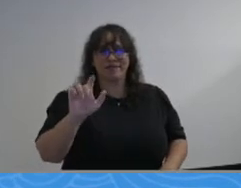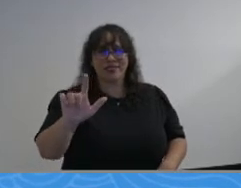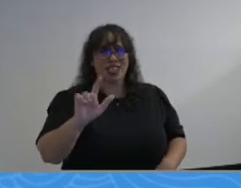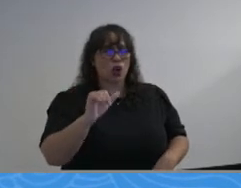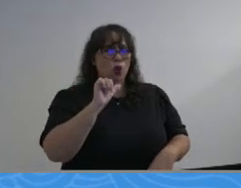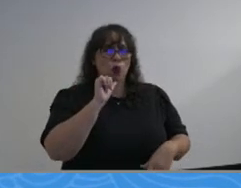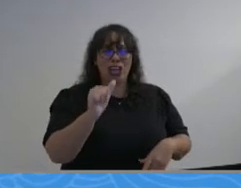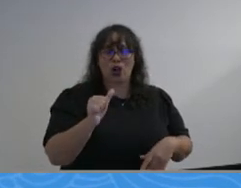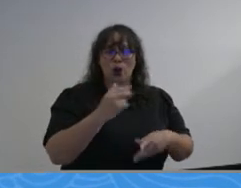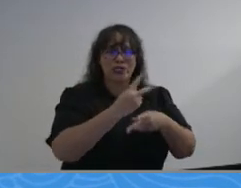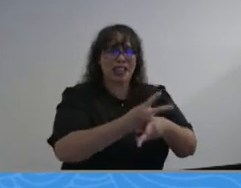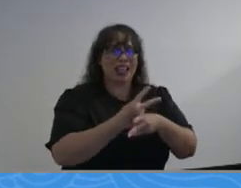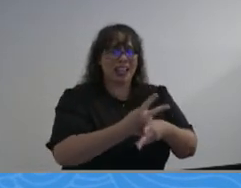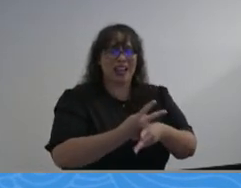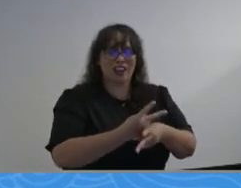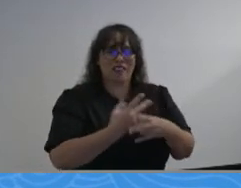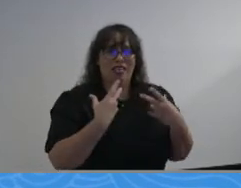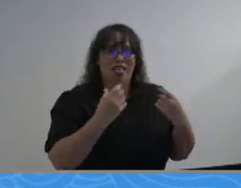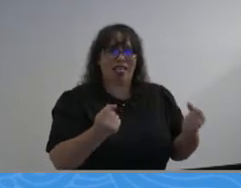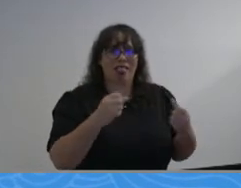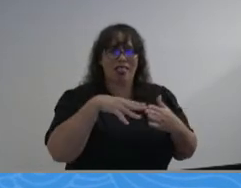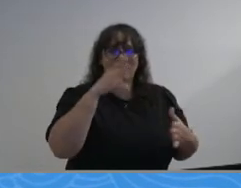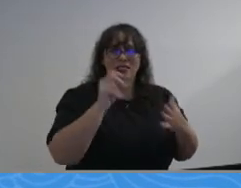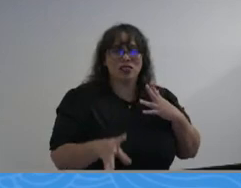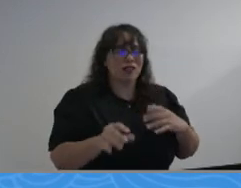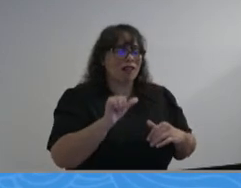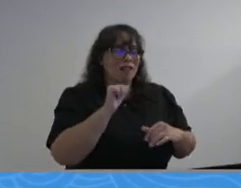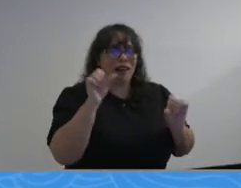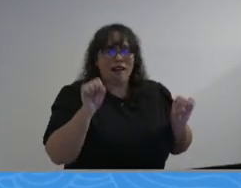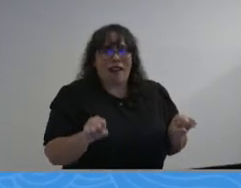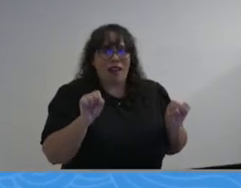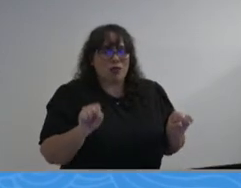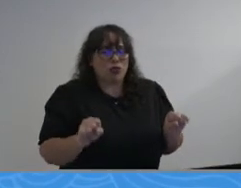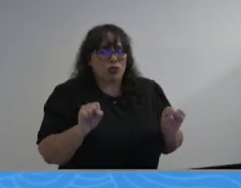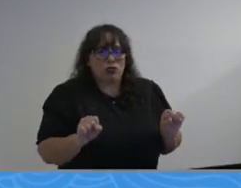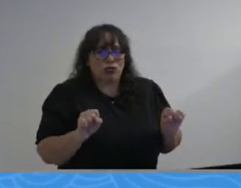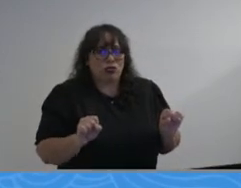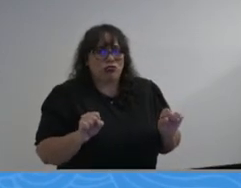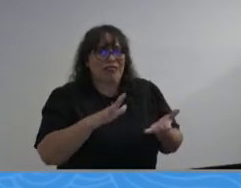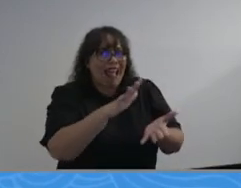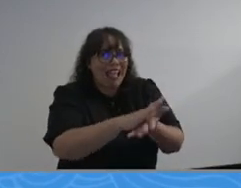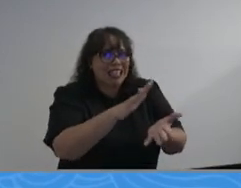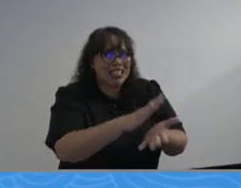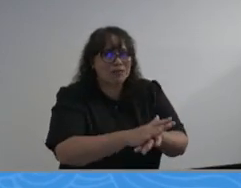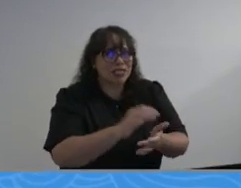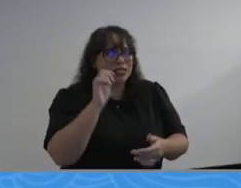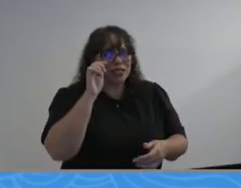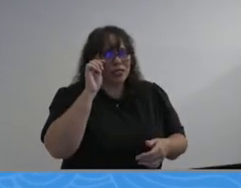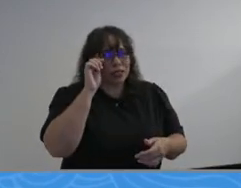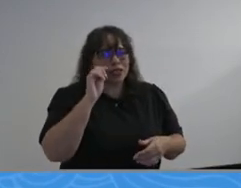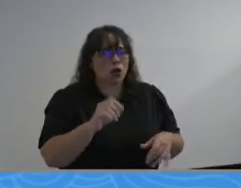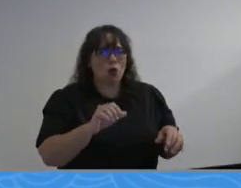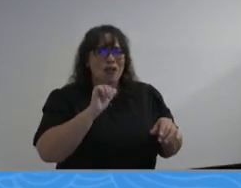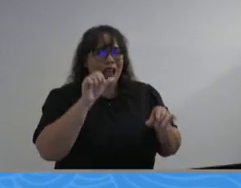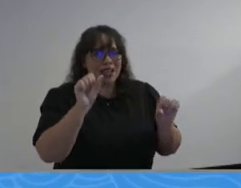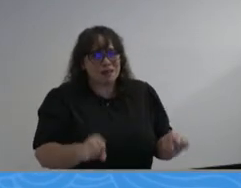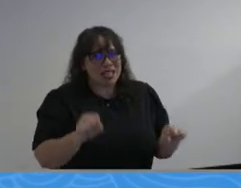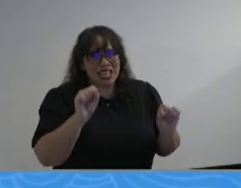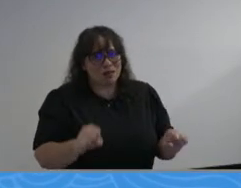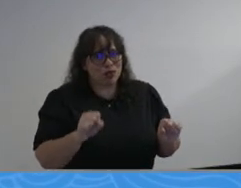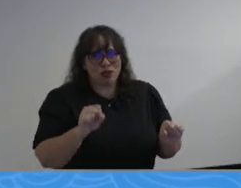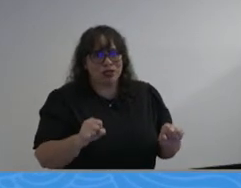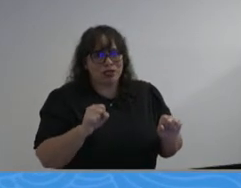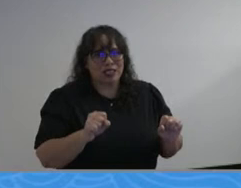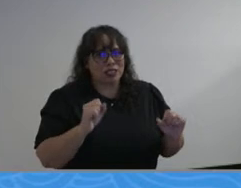care of the well-being of our students, then they're not going to be able to get to the academics, and we're not going to be able to move the